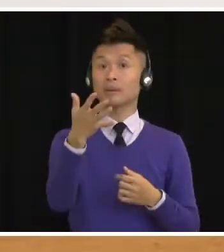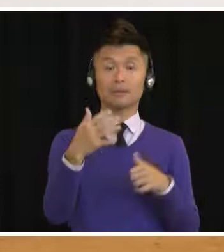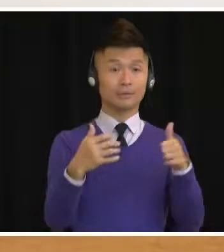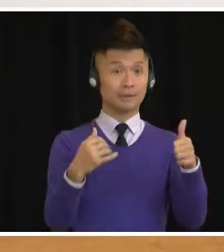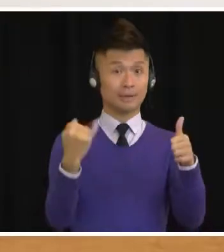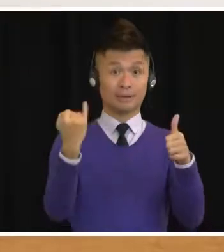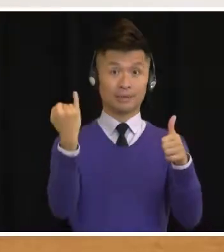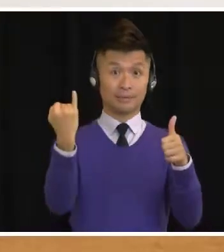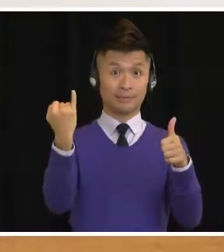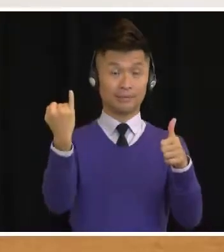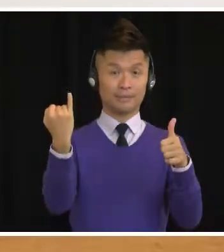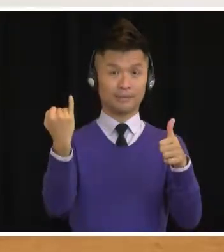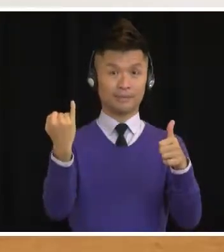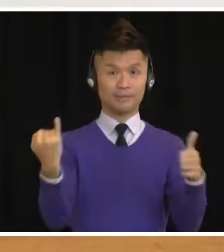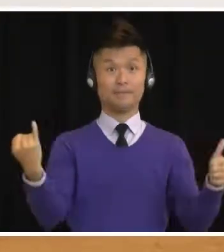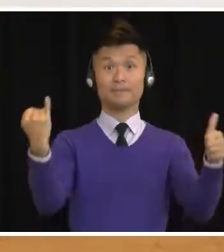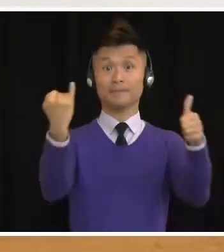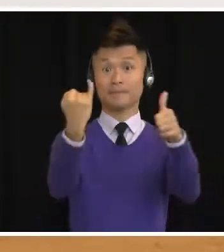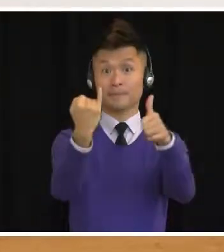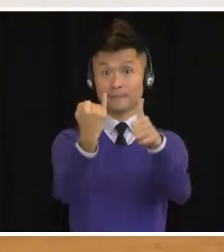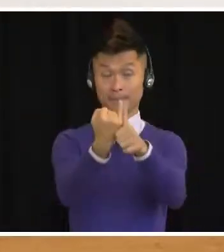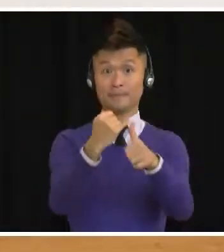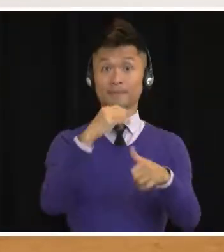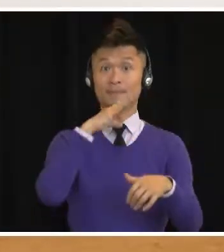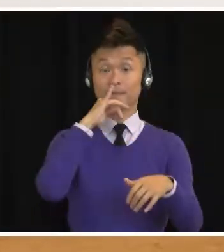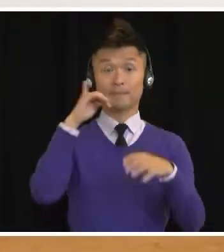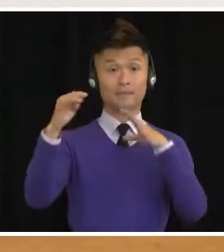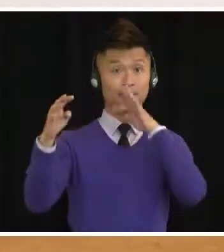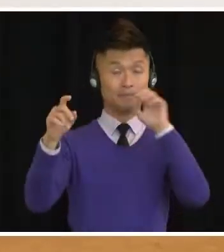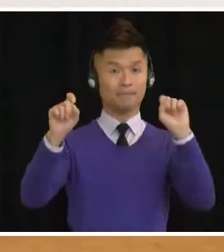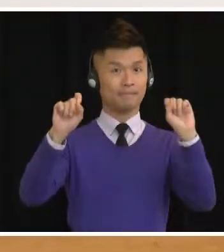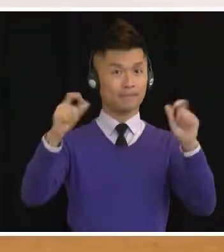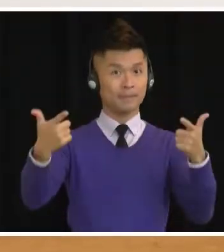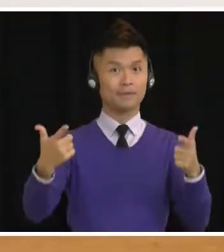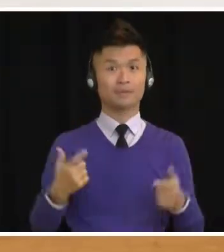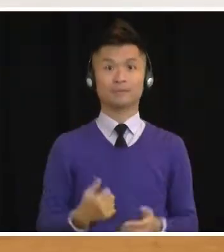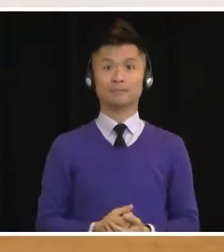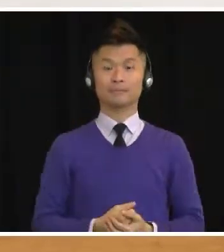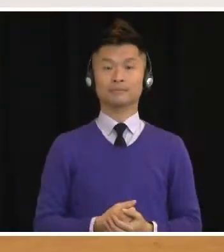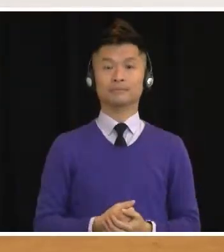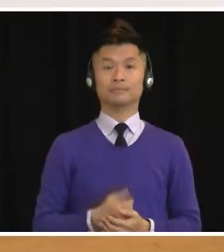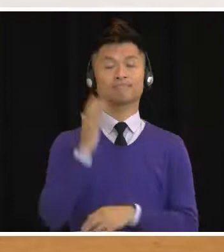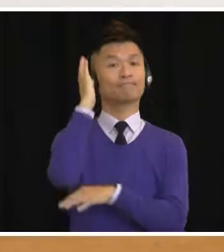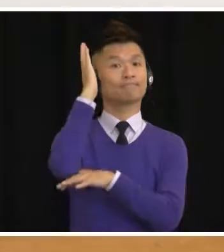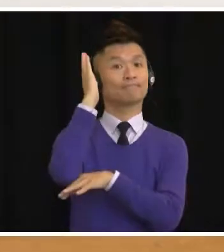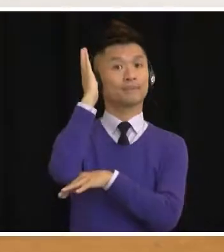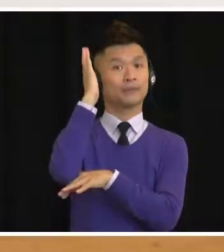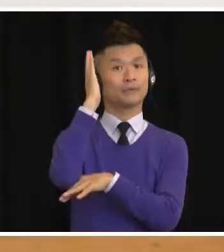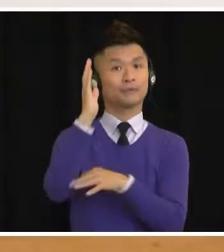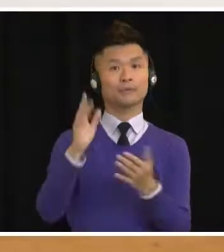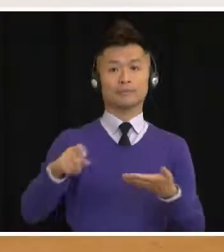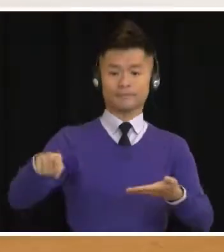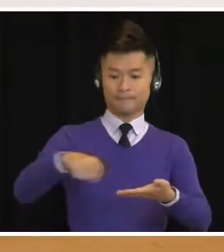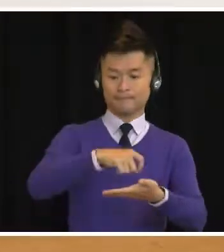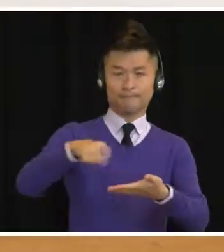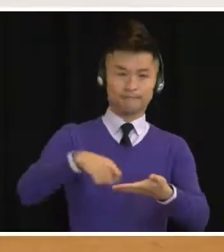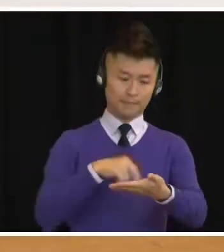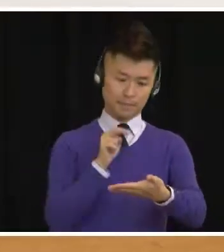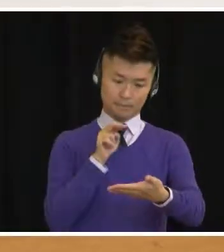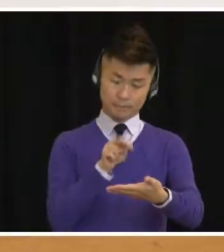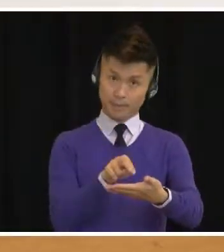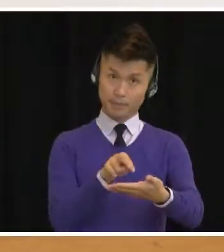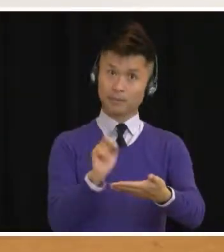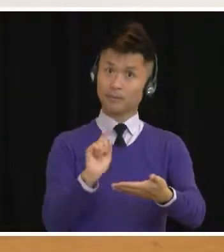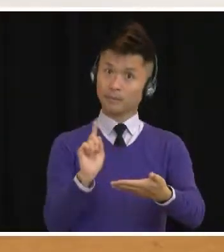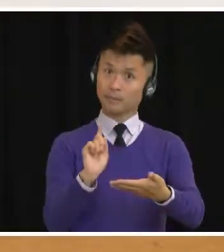age of marriage. I understand from the written replies that you have already an amendment in